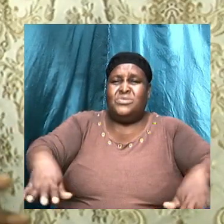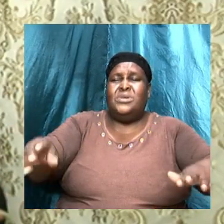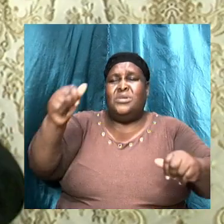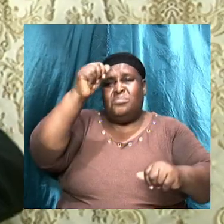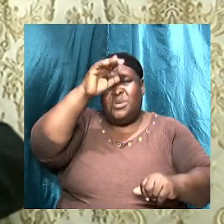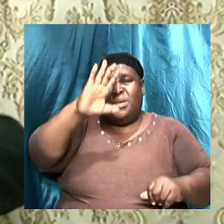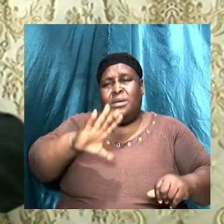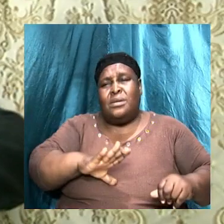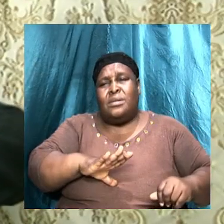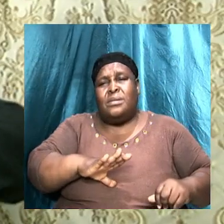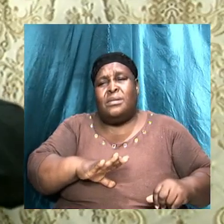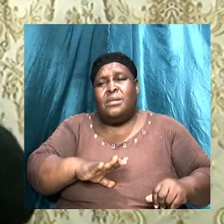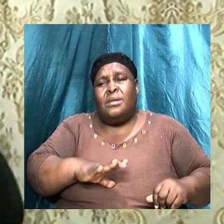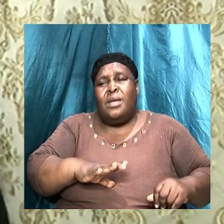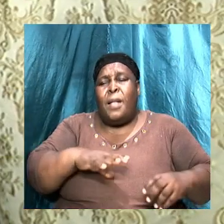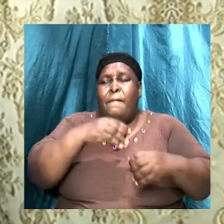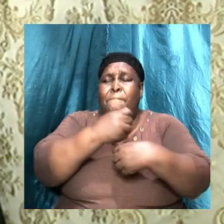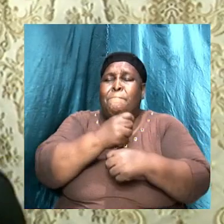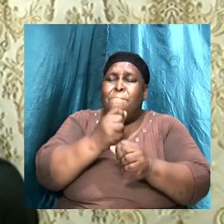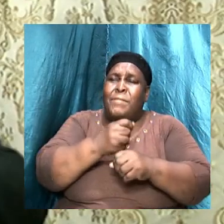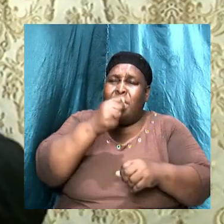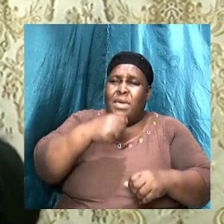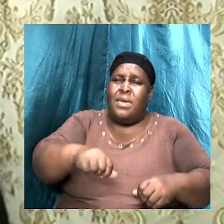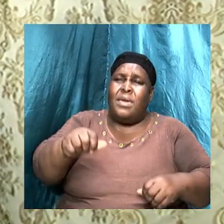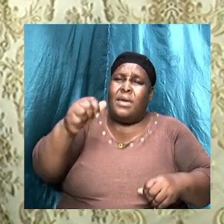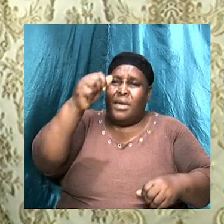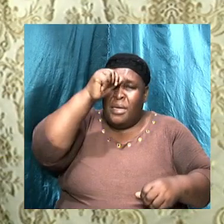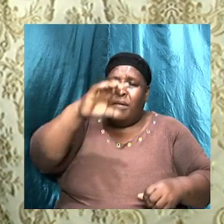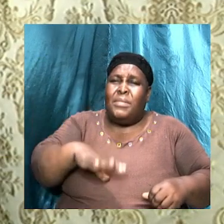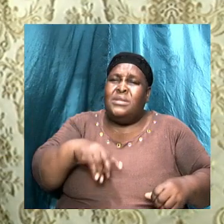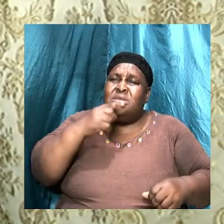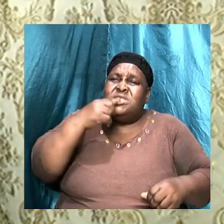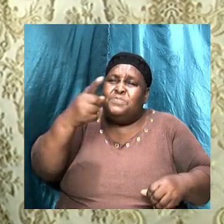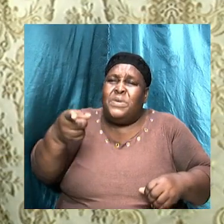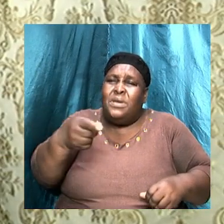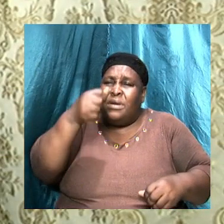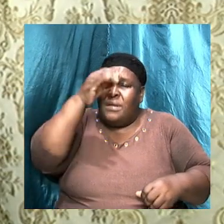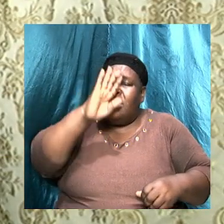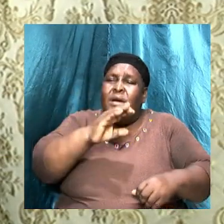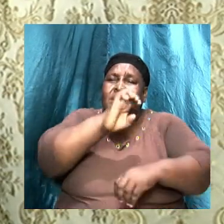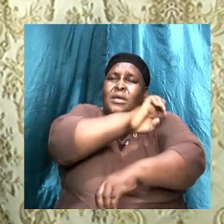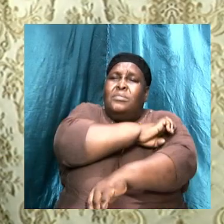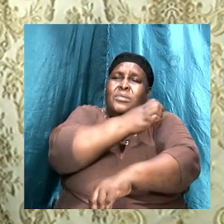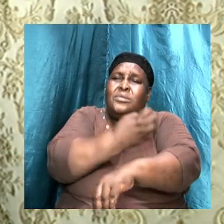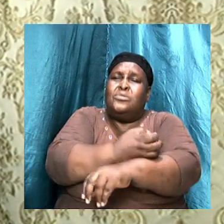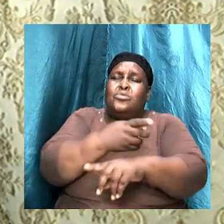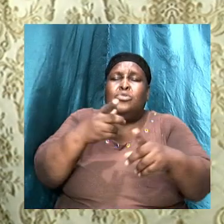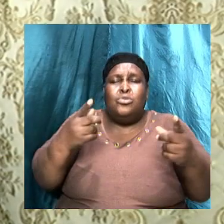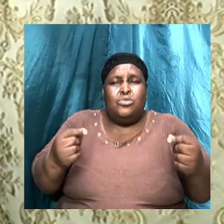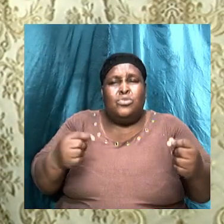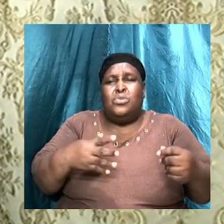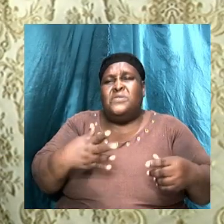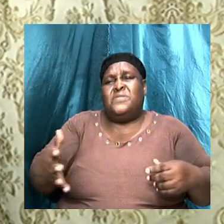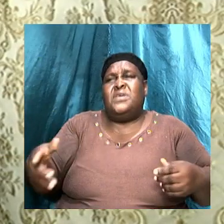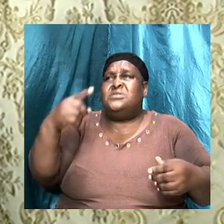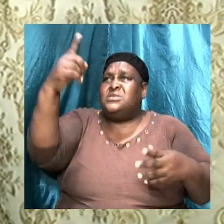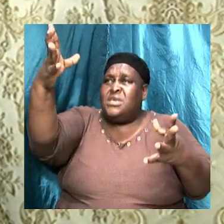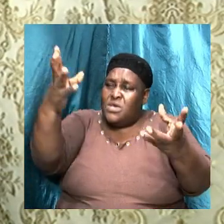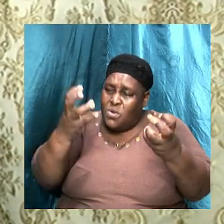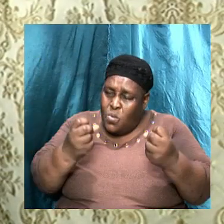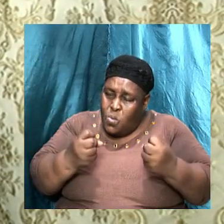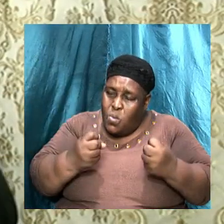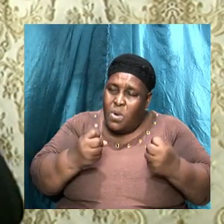men and caused them to speak and he empowered them amen to do the things that he want